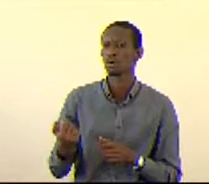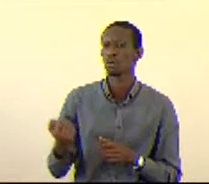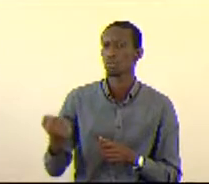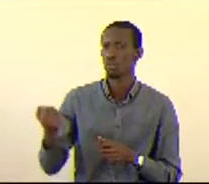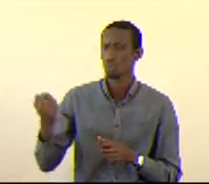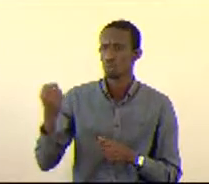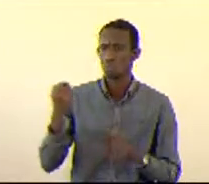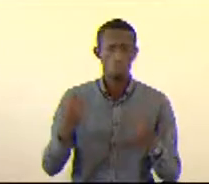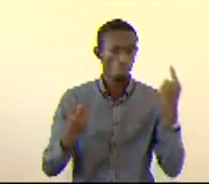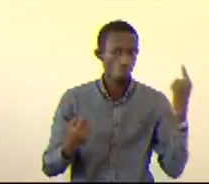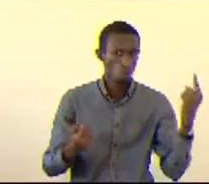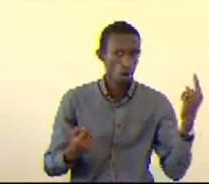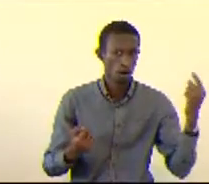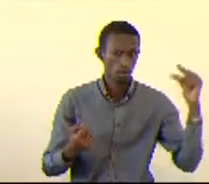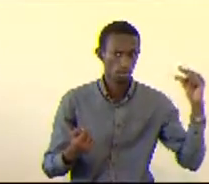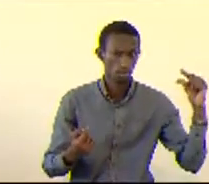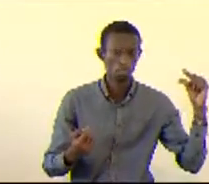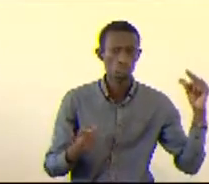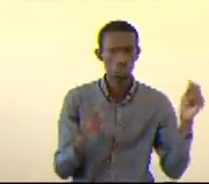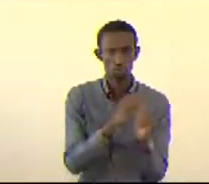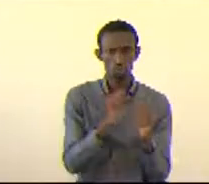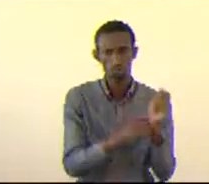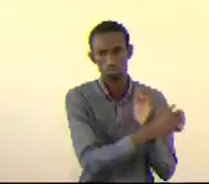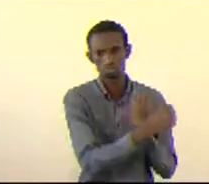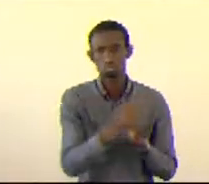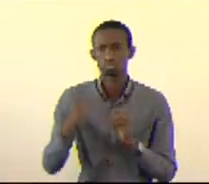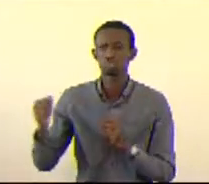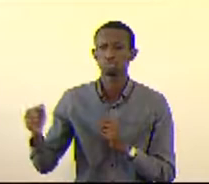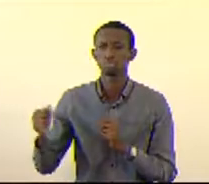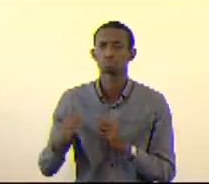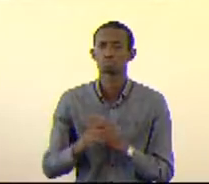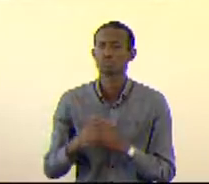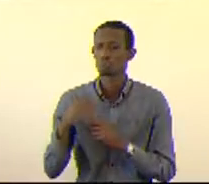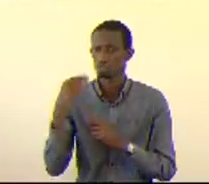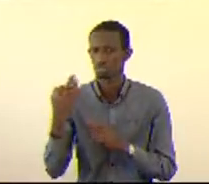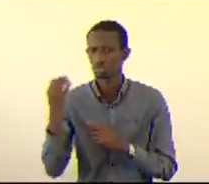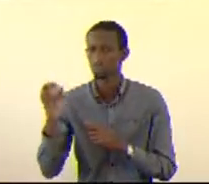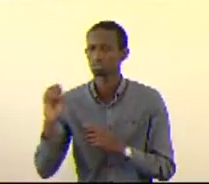state to a liquid state. That is what it means. So it is 1 gram,